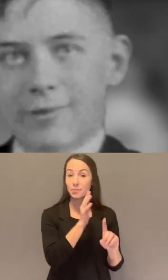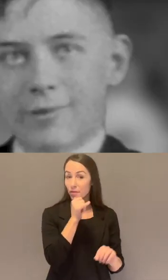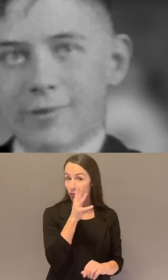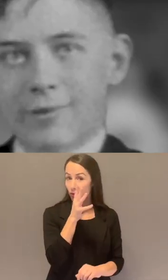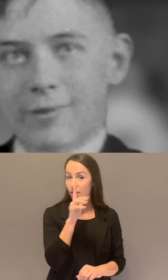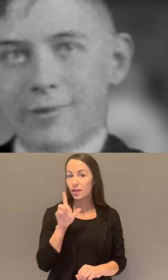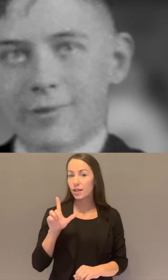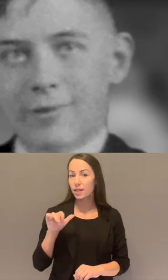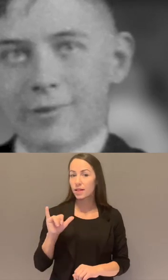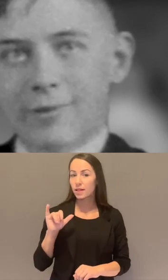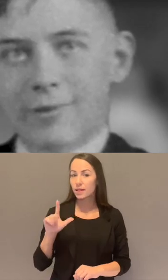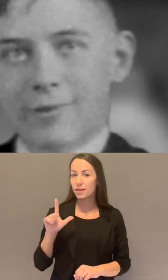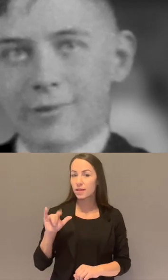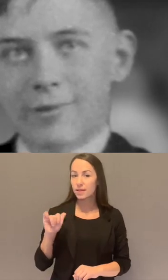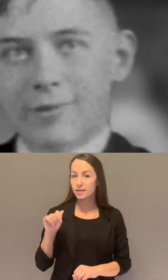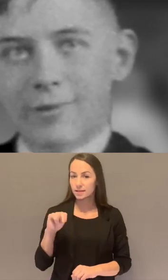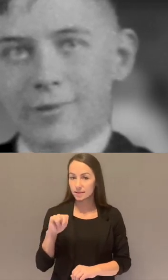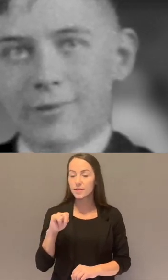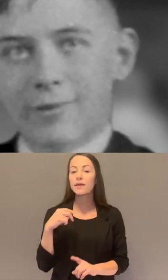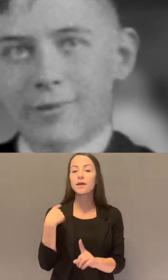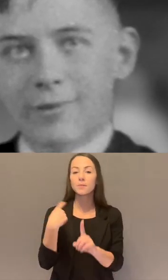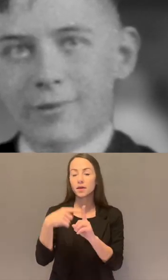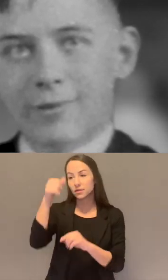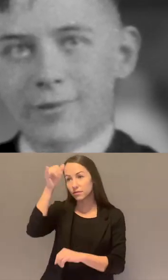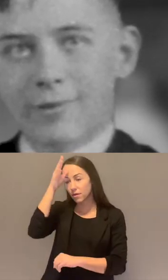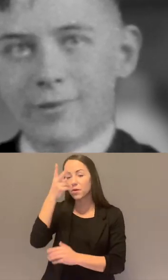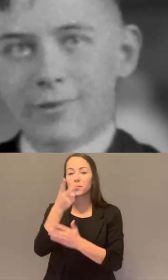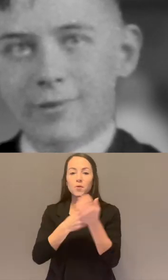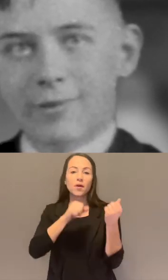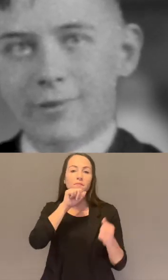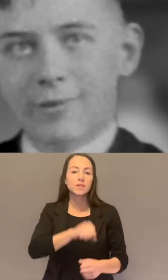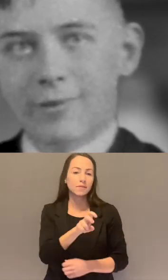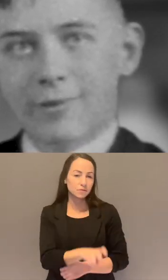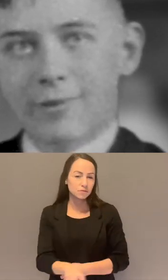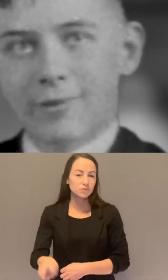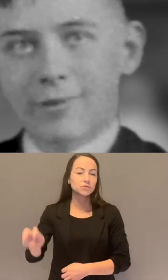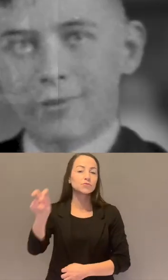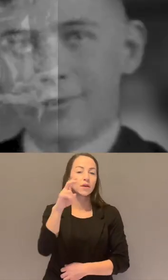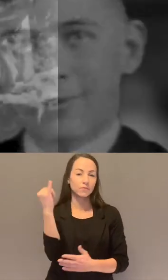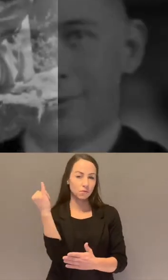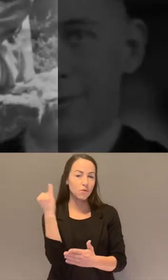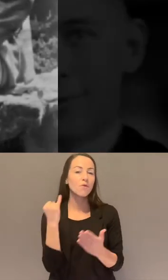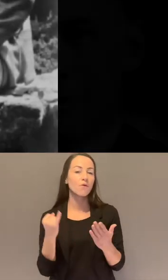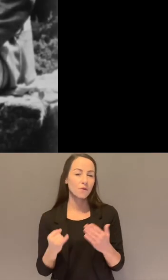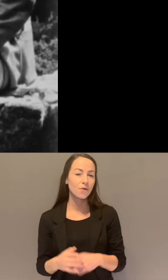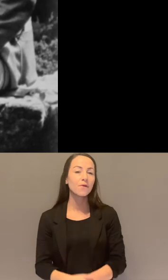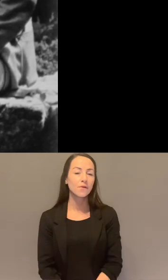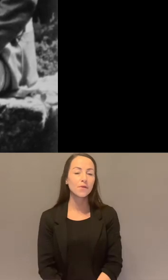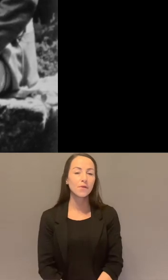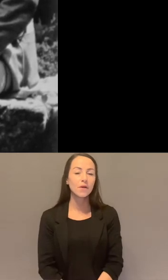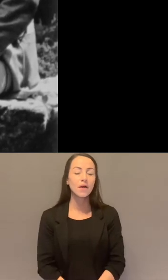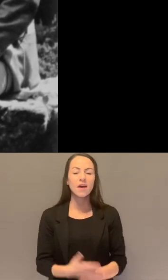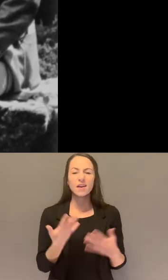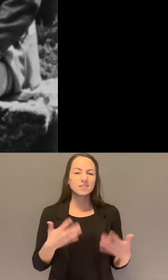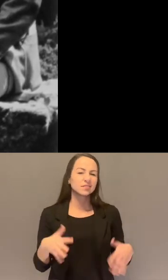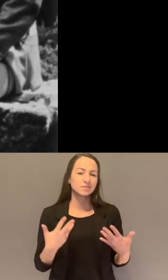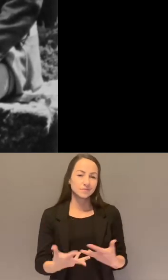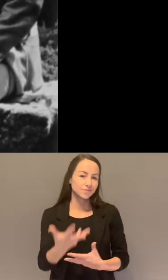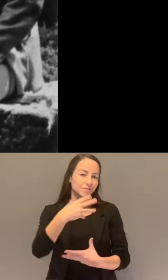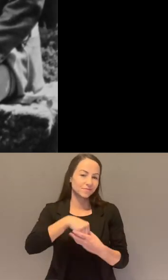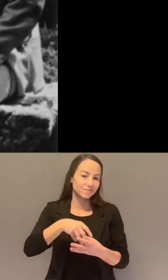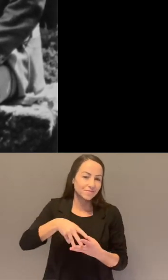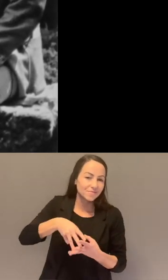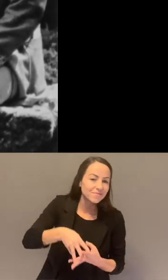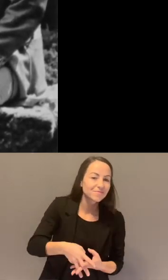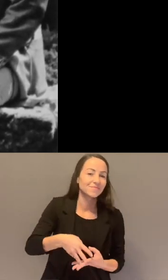His mother, Lillian, and his father also loved traveling and art, and the seeds of the art were very